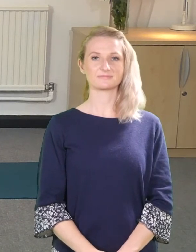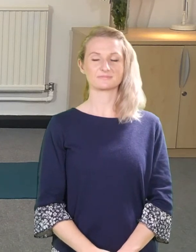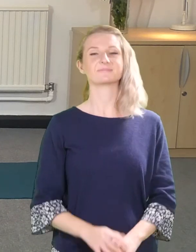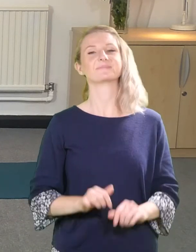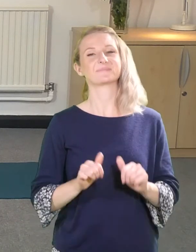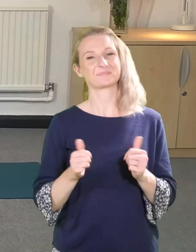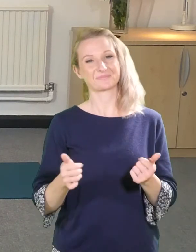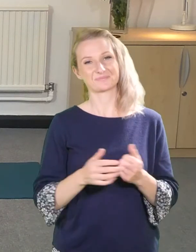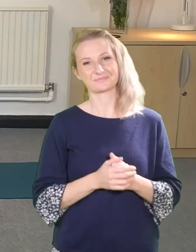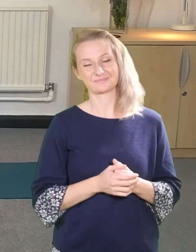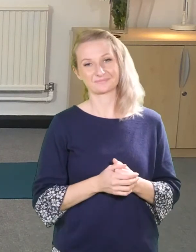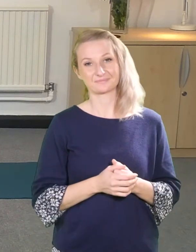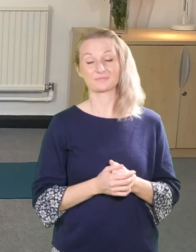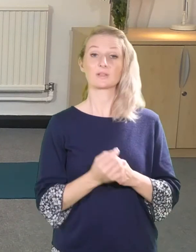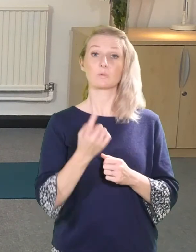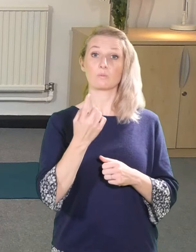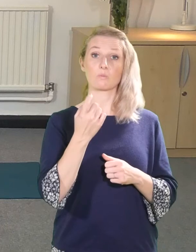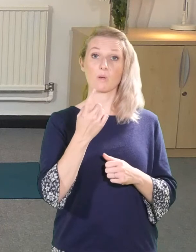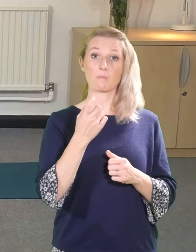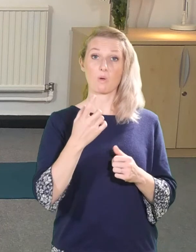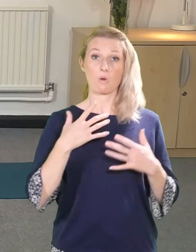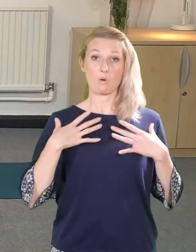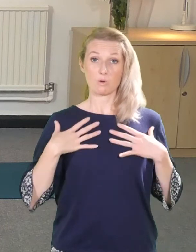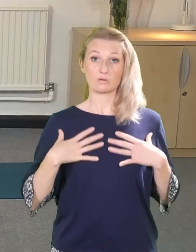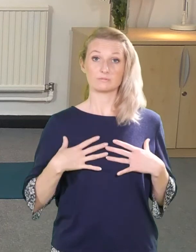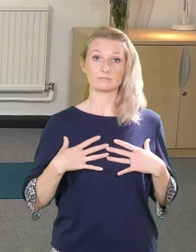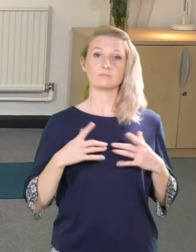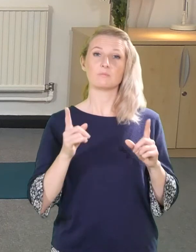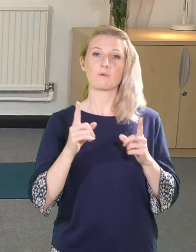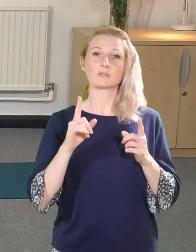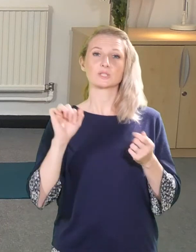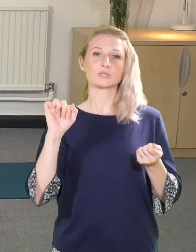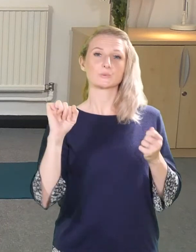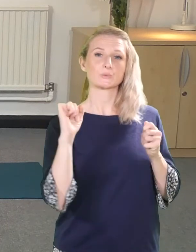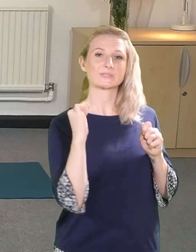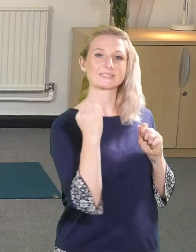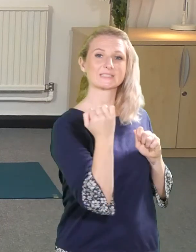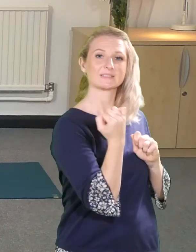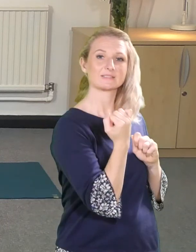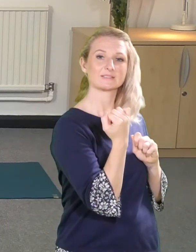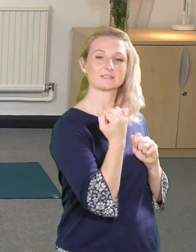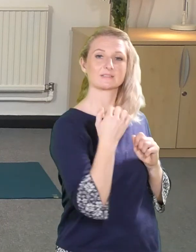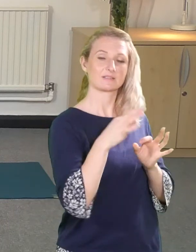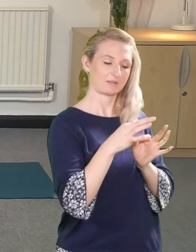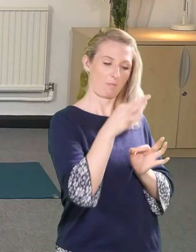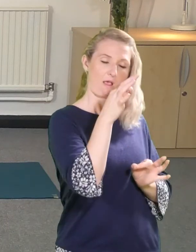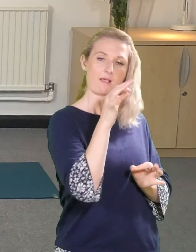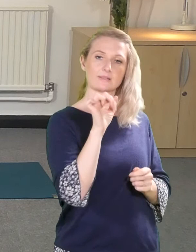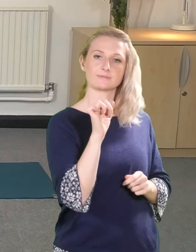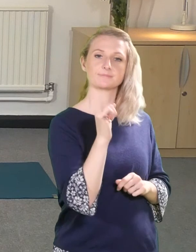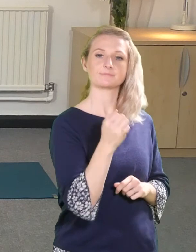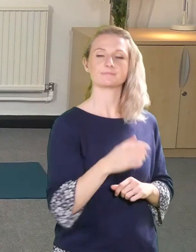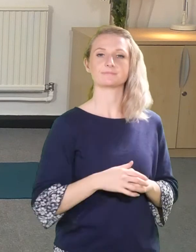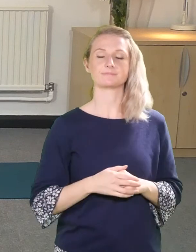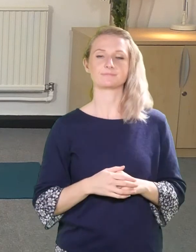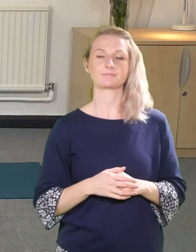Okay, so the final position we're going to do today is a spinal twist. Let's bend our right leg up.